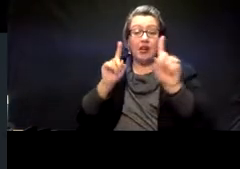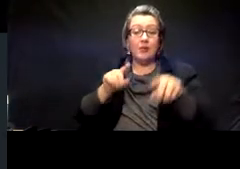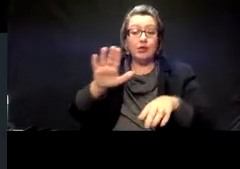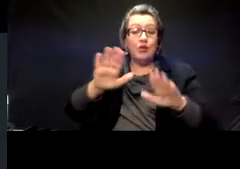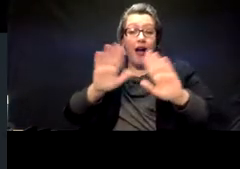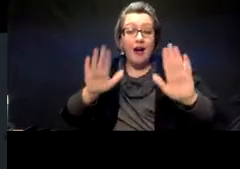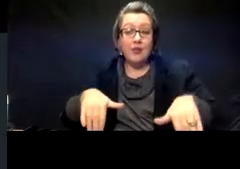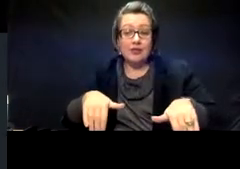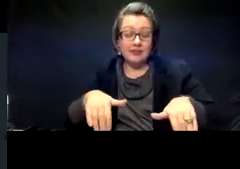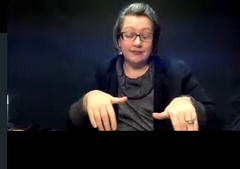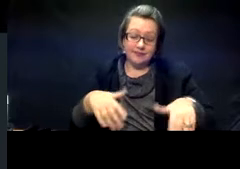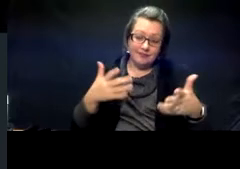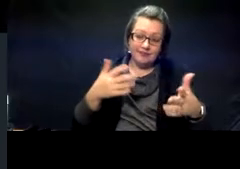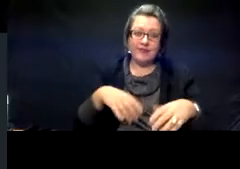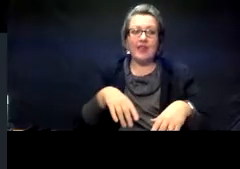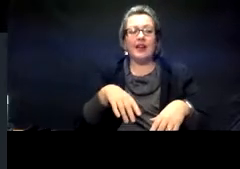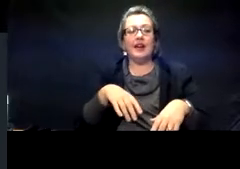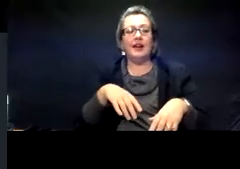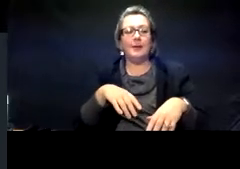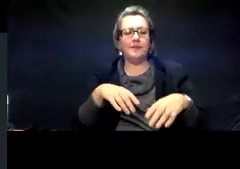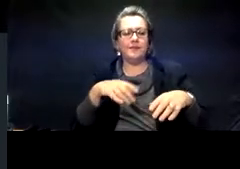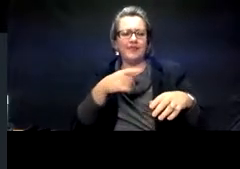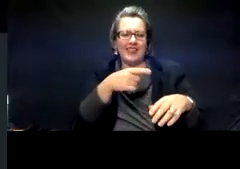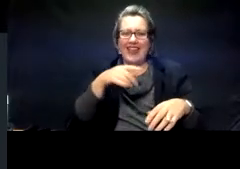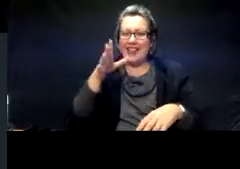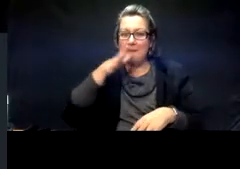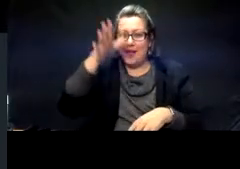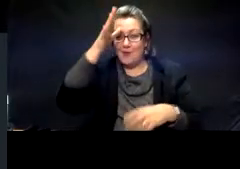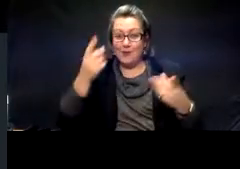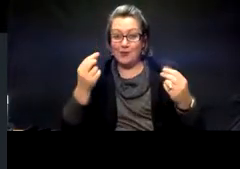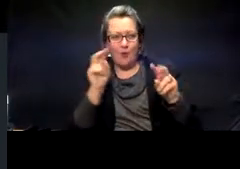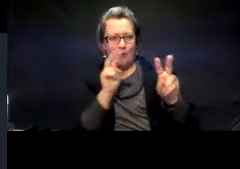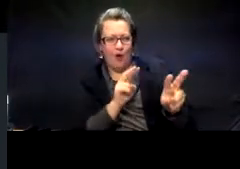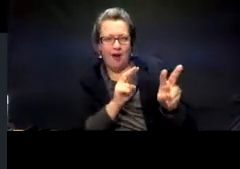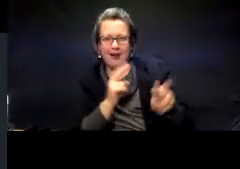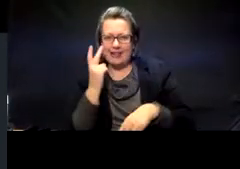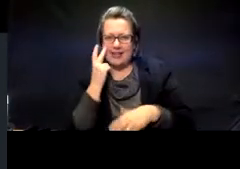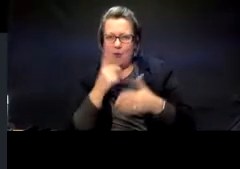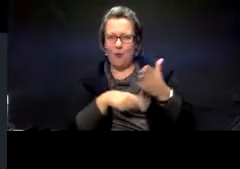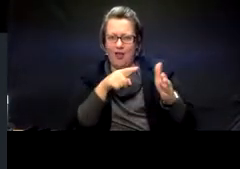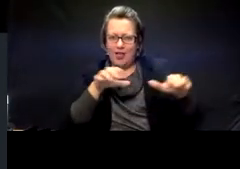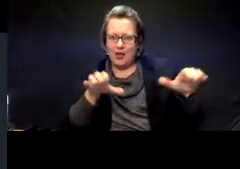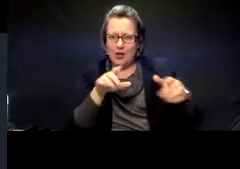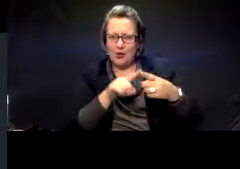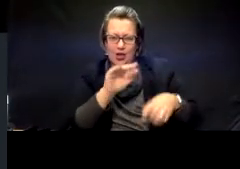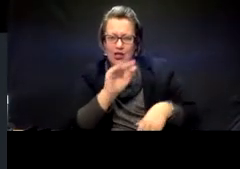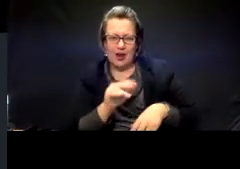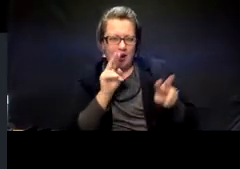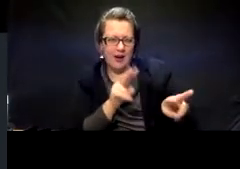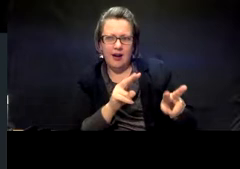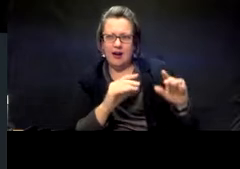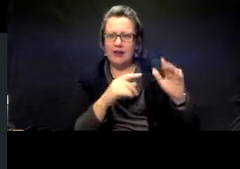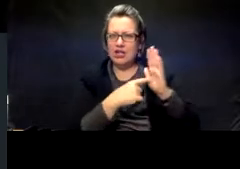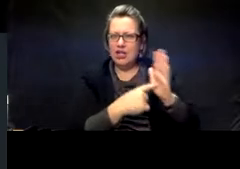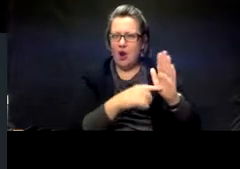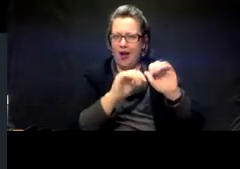deaf person, a deaf role model comes to your house, and a parent can watch and see what they